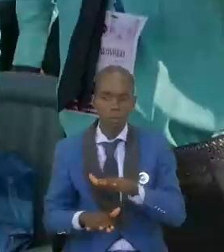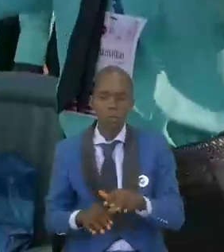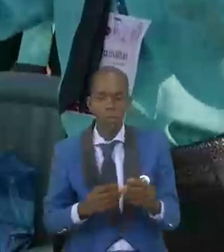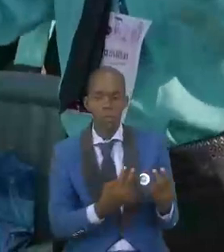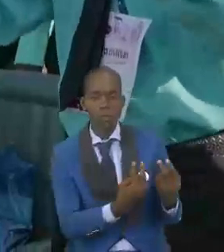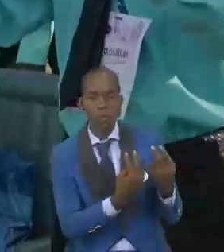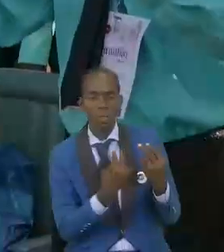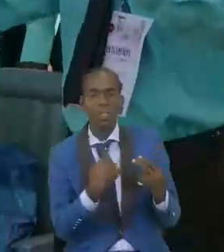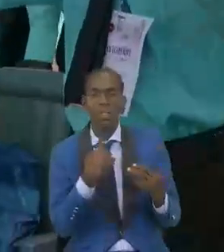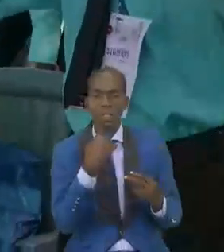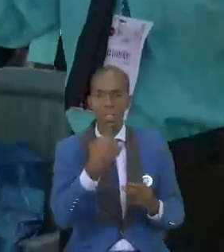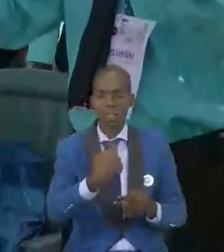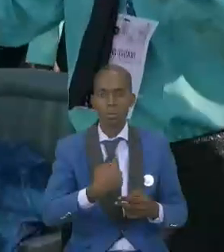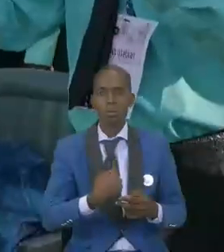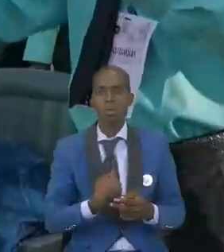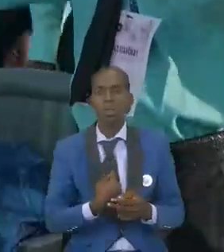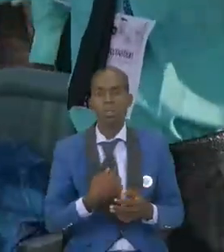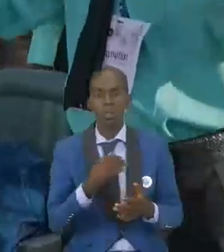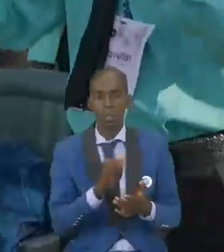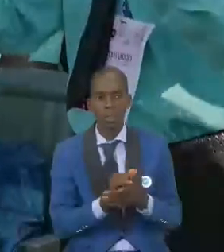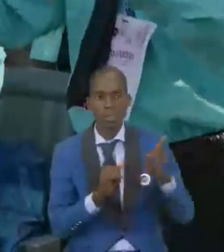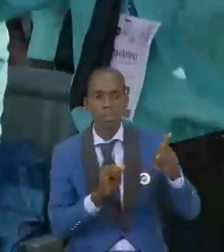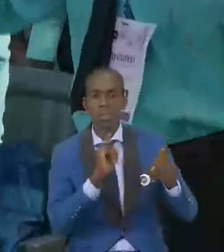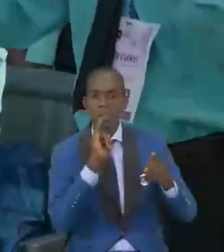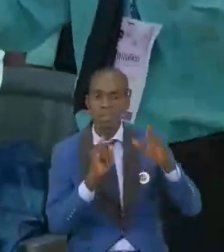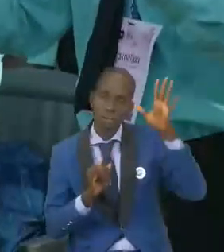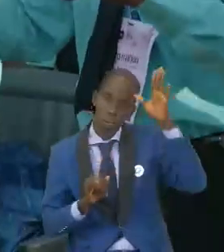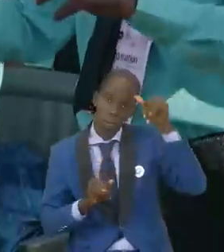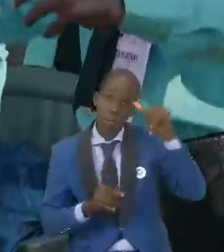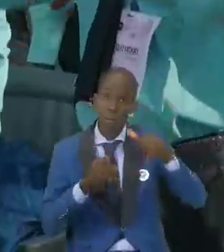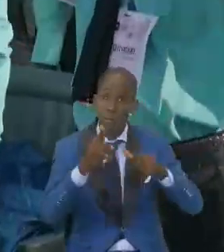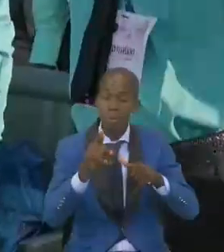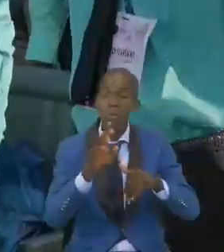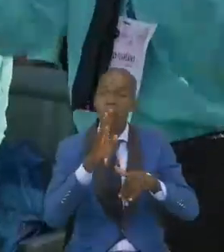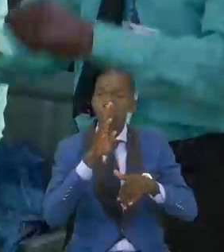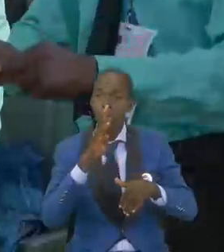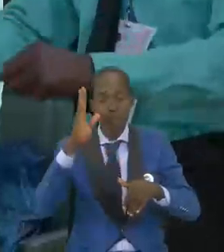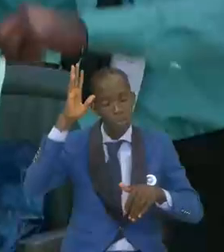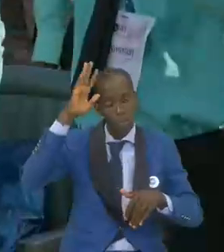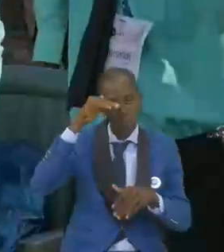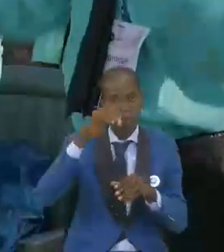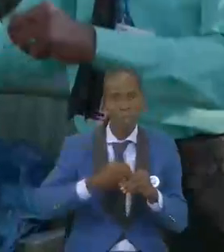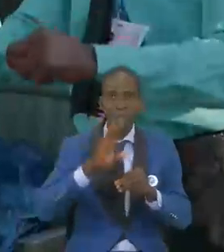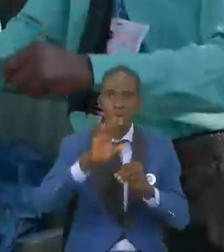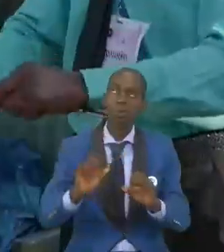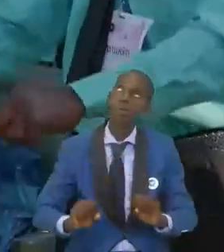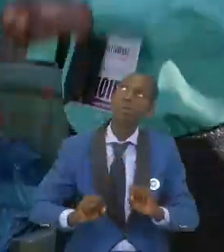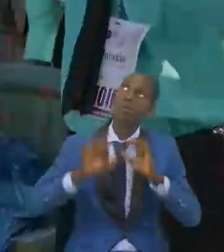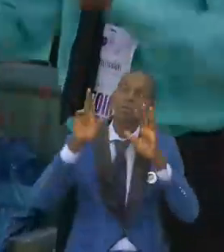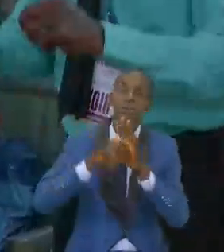to me, is stubborn. You'll be stubborn in your consecration too.